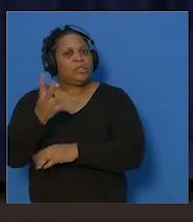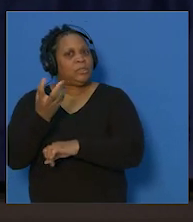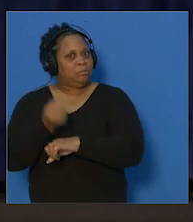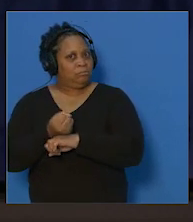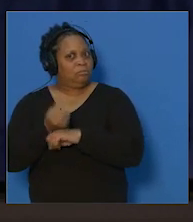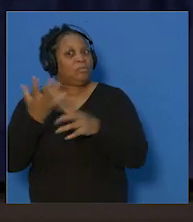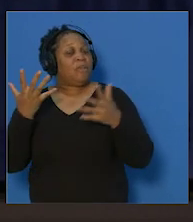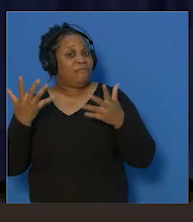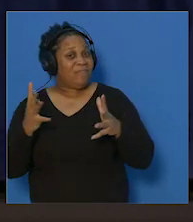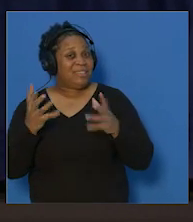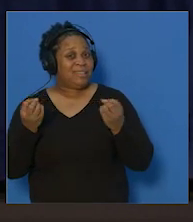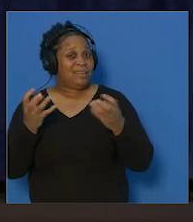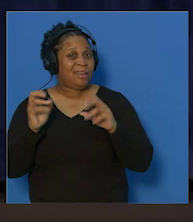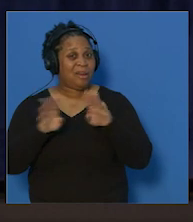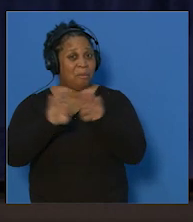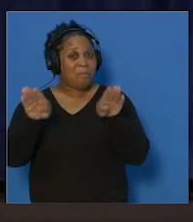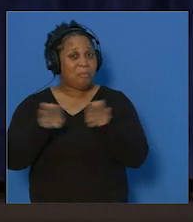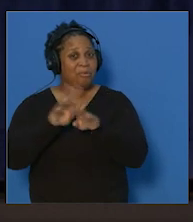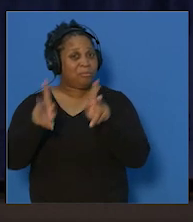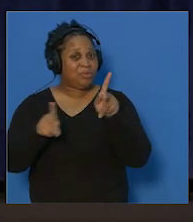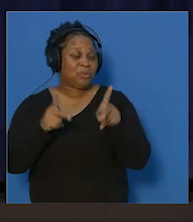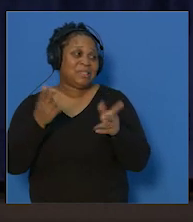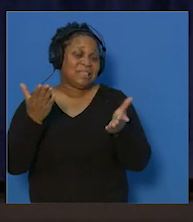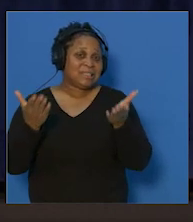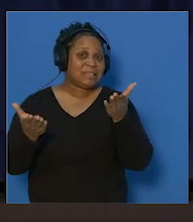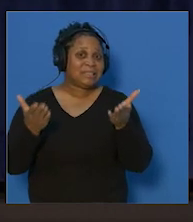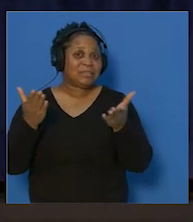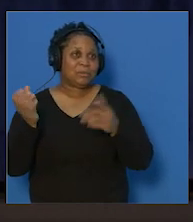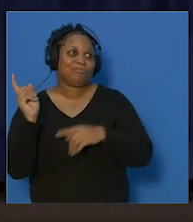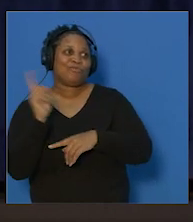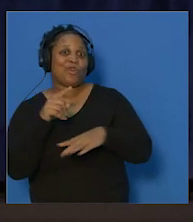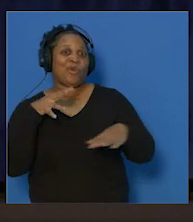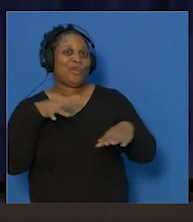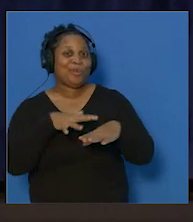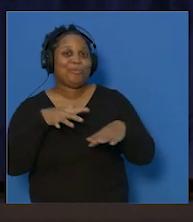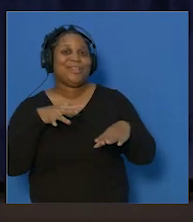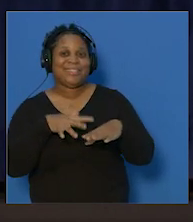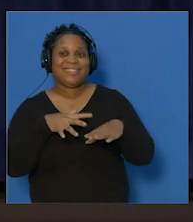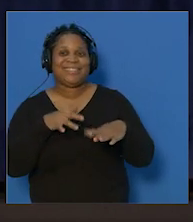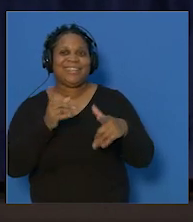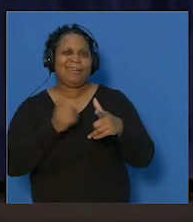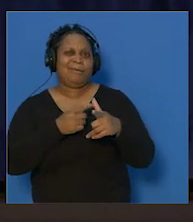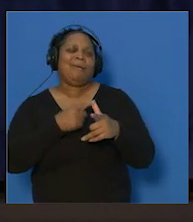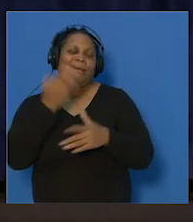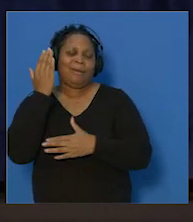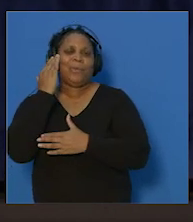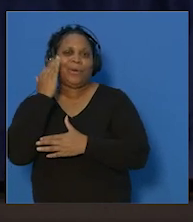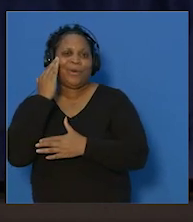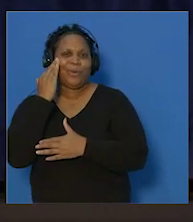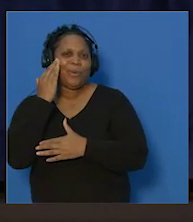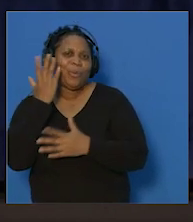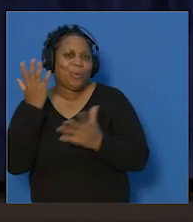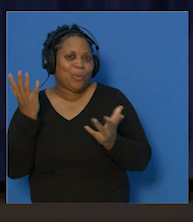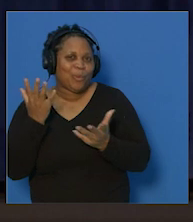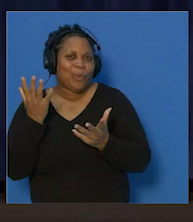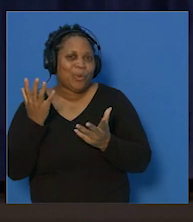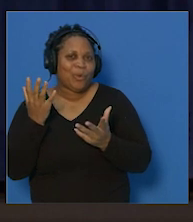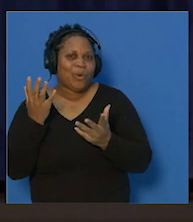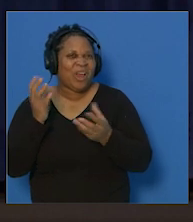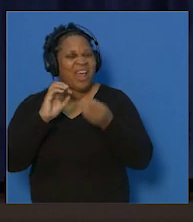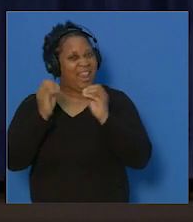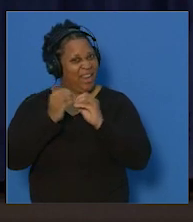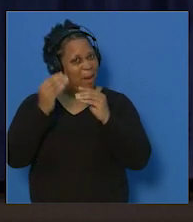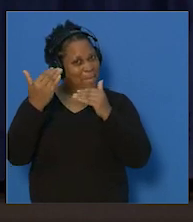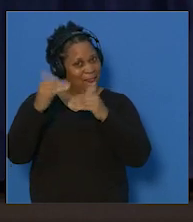is lifted, a number of Bermudians will most likely want to go to the beach. So the first thing I want to know is, will there be a number limit to